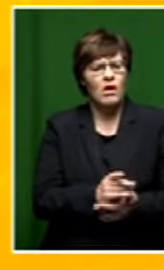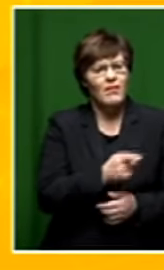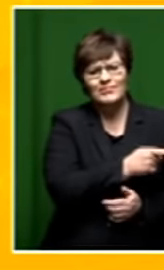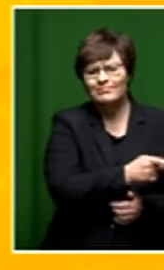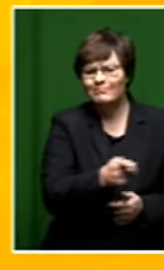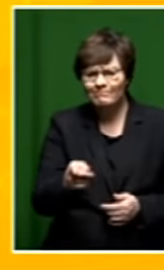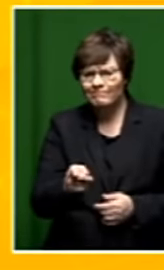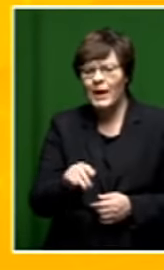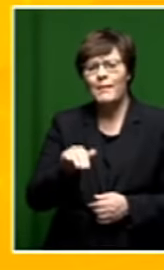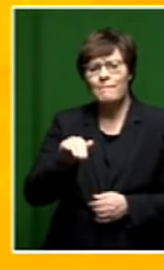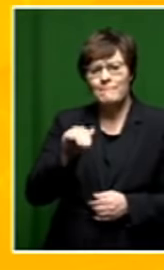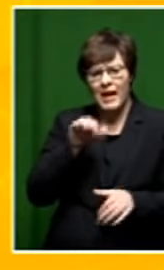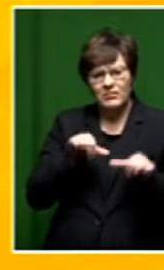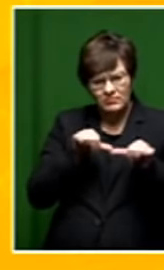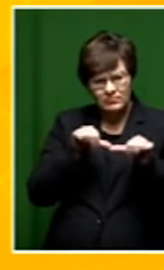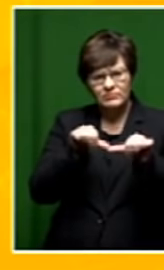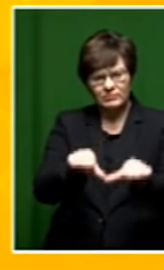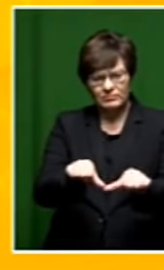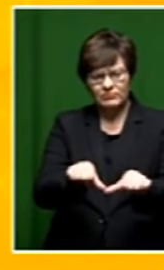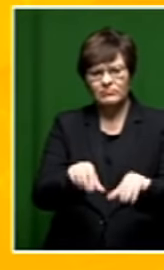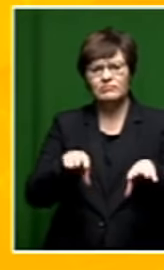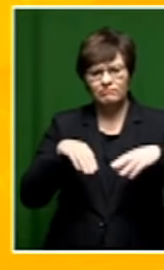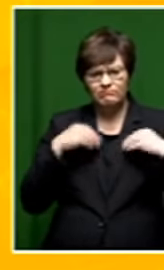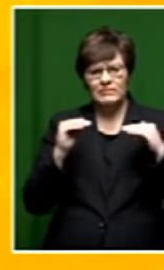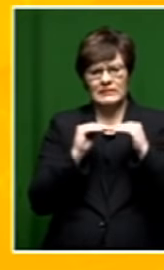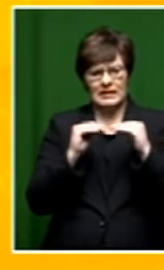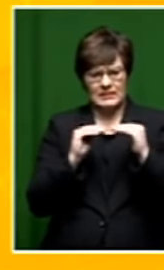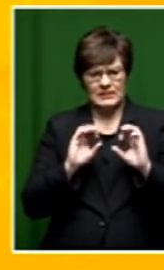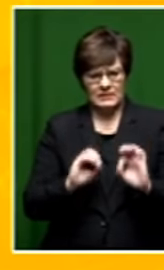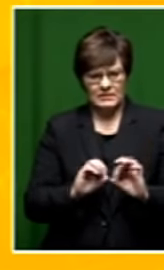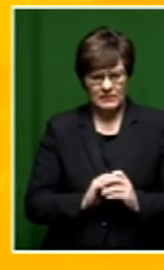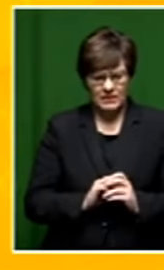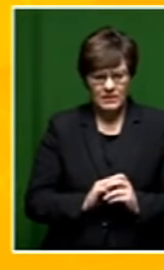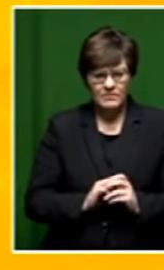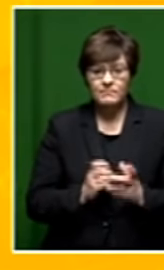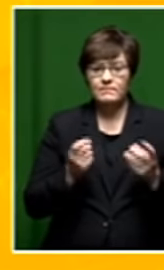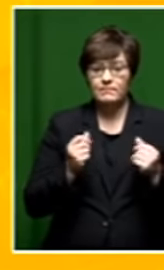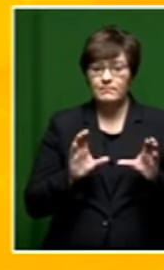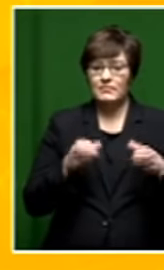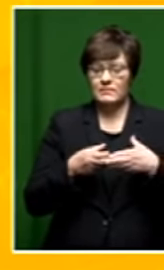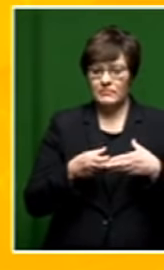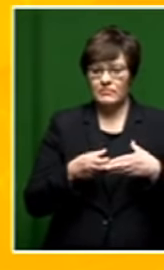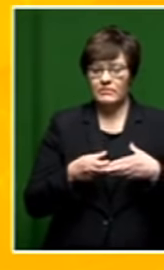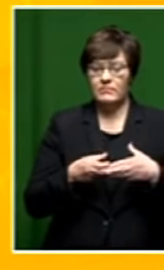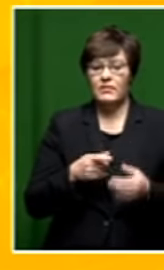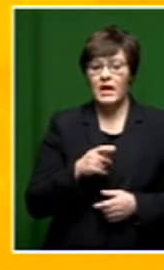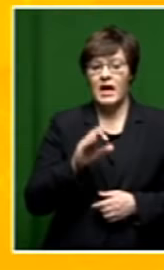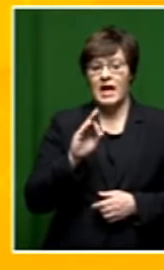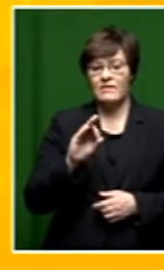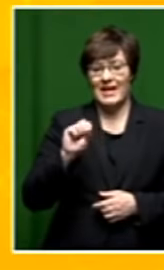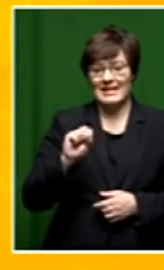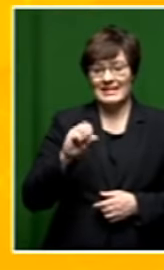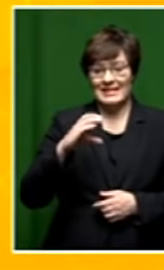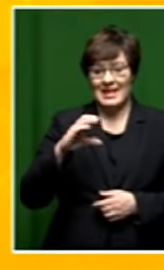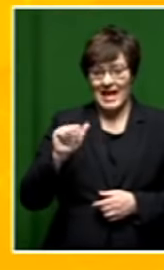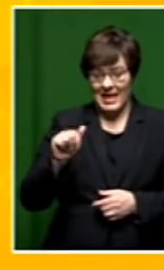banks conduct themselves in line with the sector's acceptable standards? The Financial Sector Conduct Authority, the FSCA,